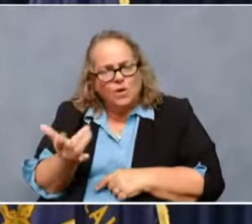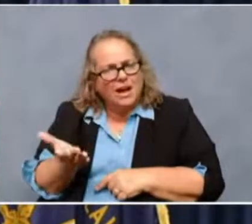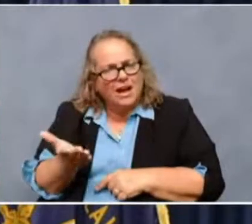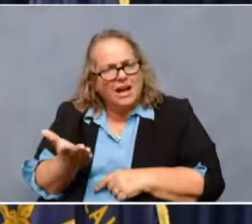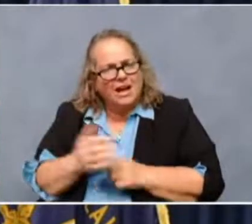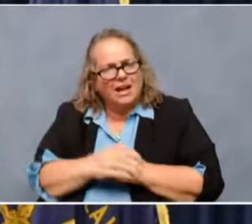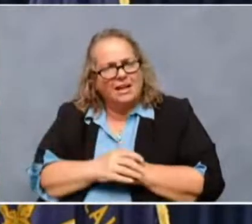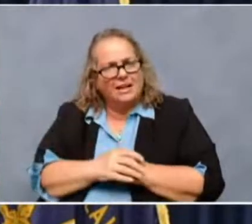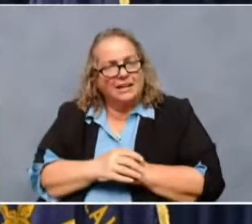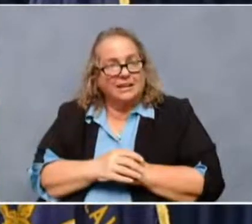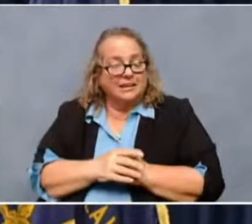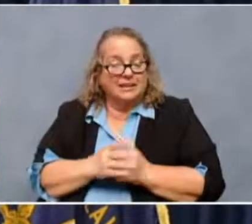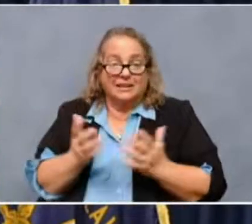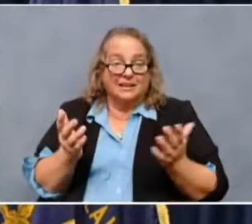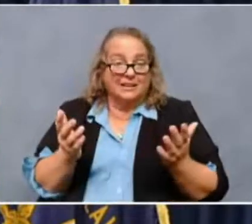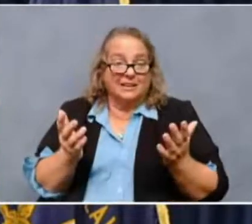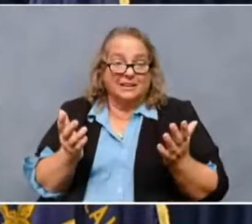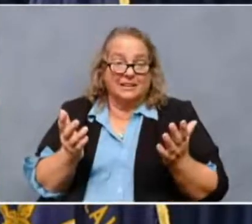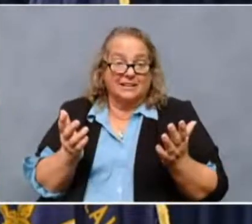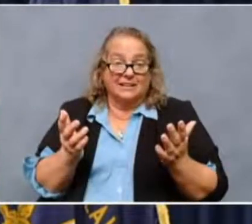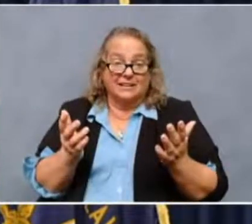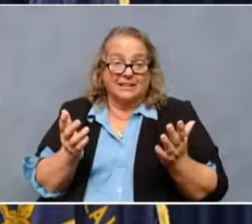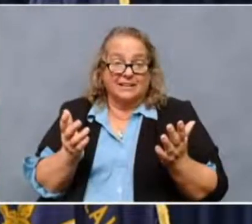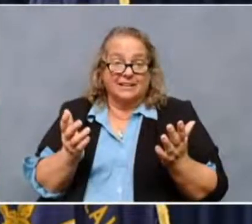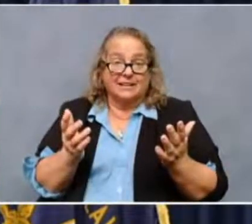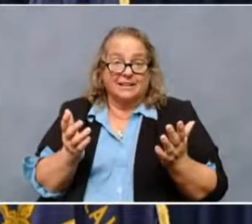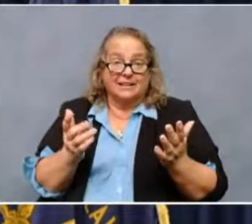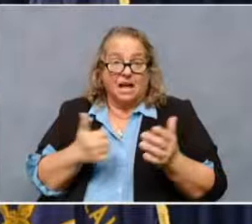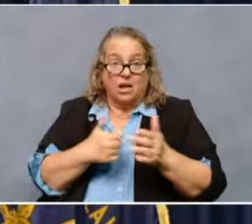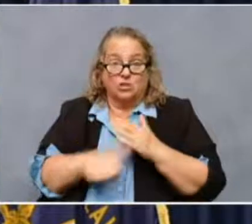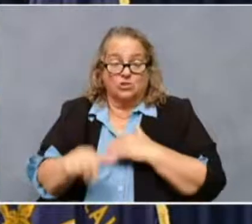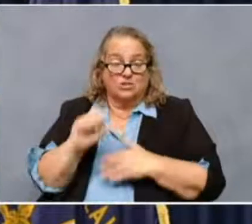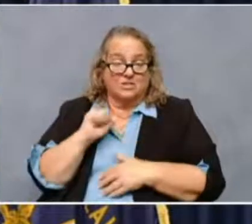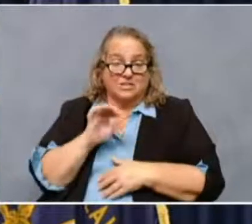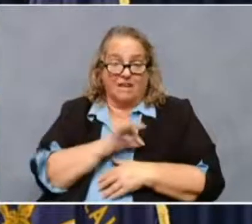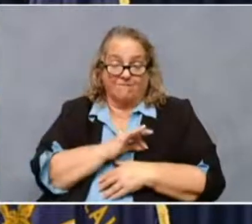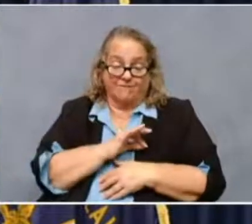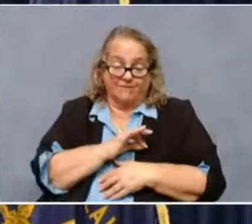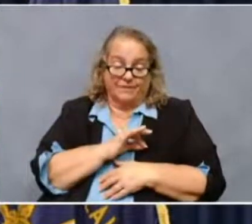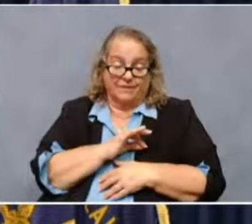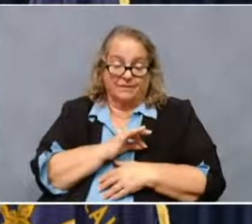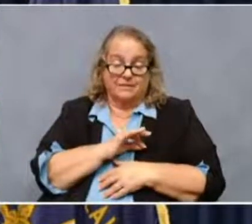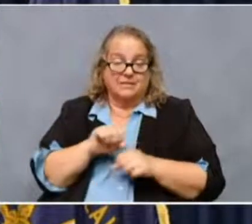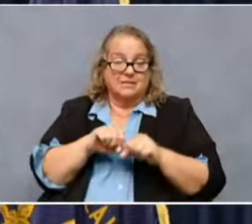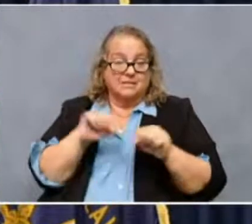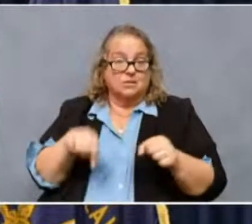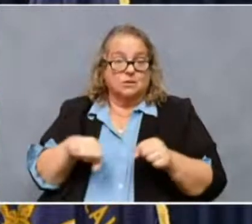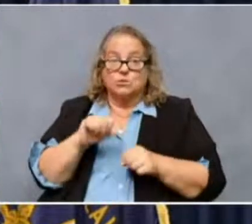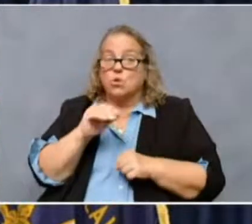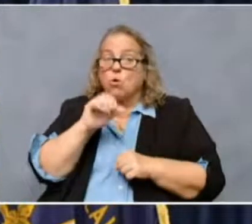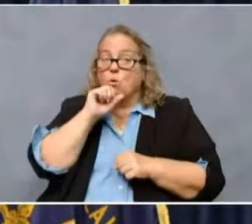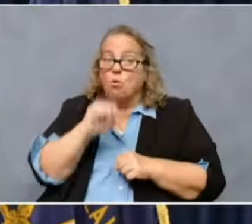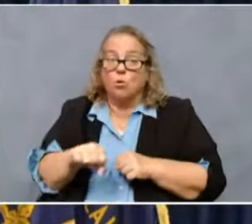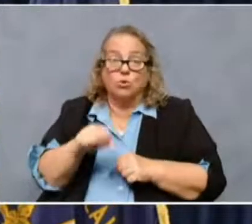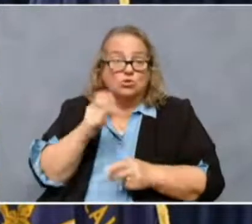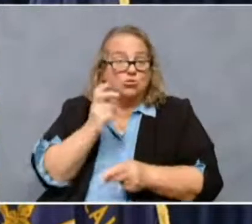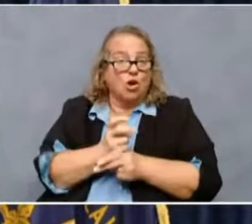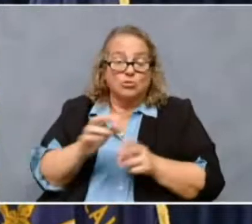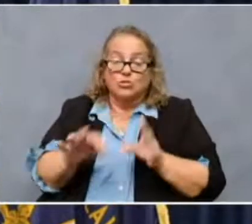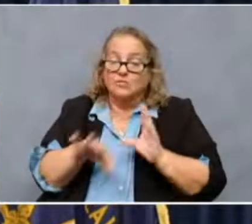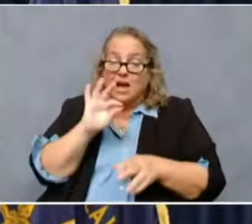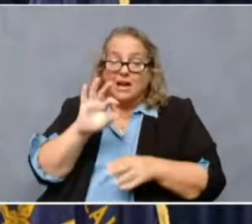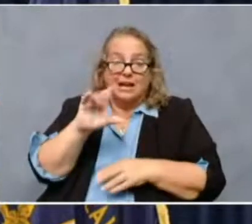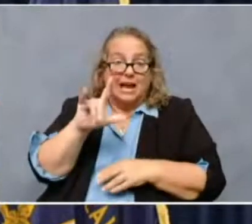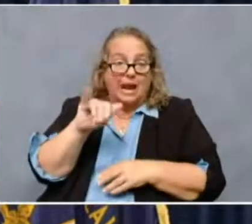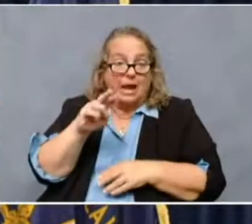Yeah, it's that we're understaffed. Our system is so old, it's hard to find the claims that